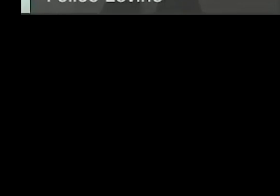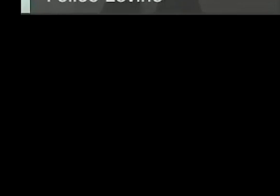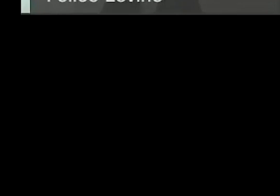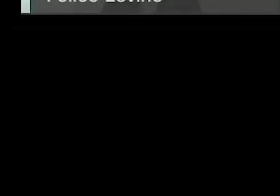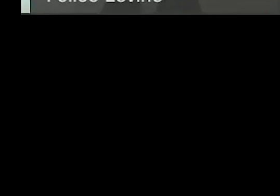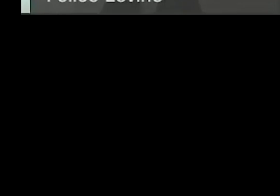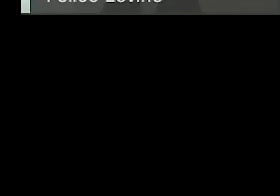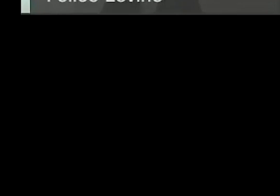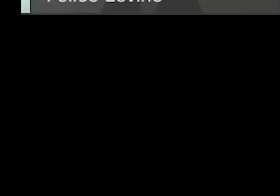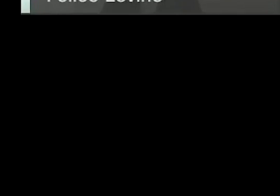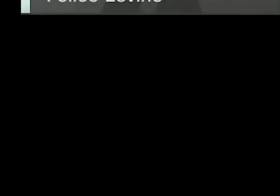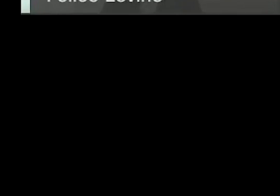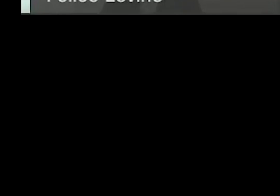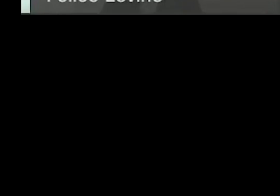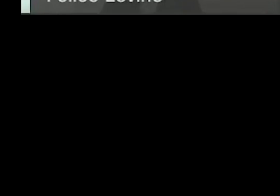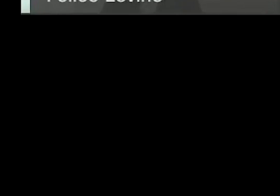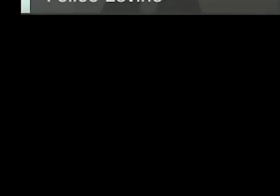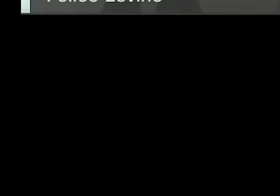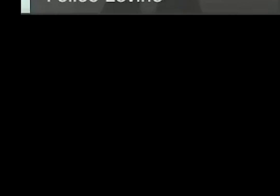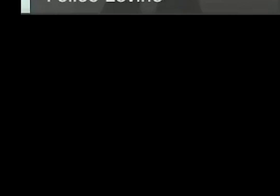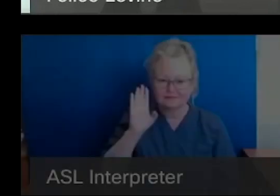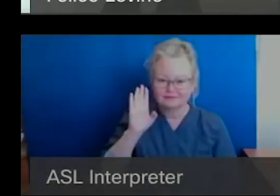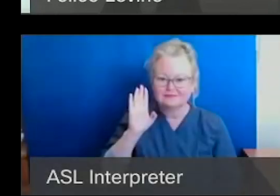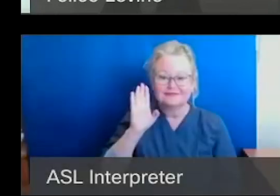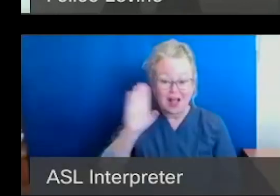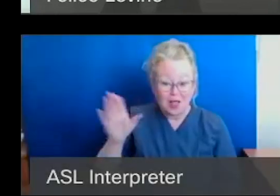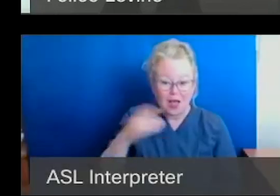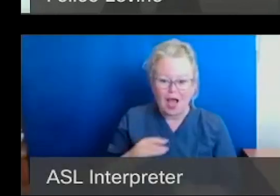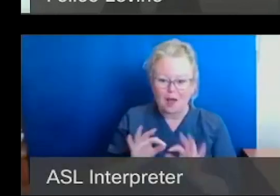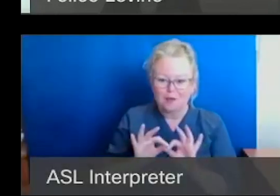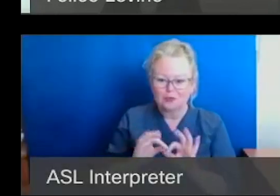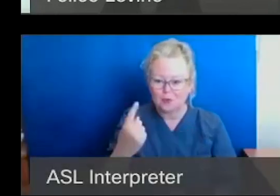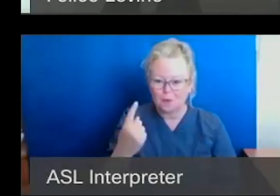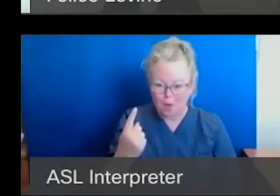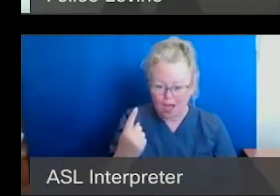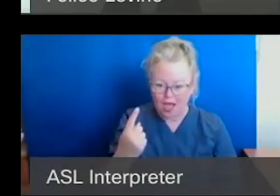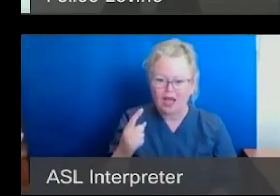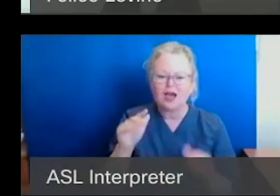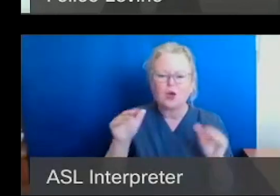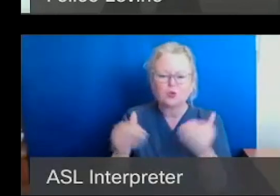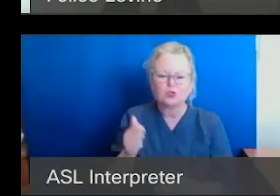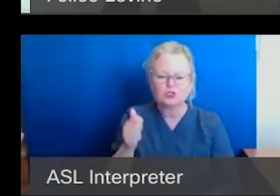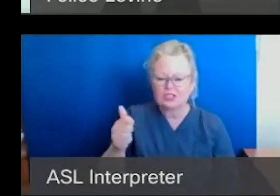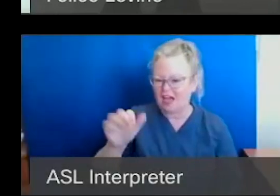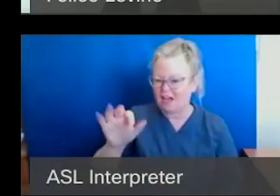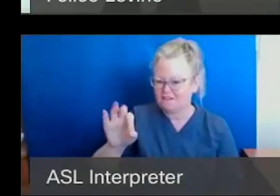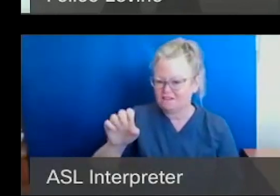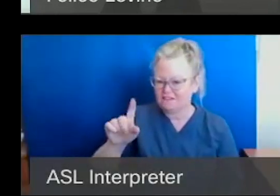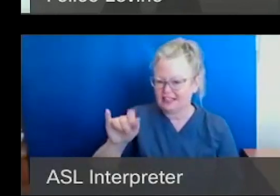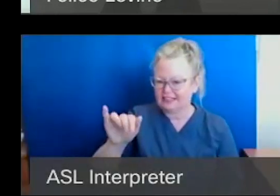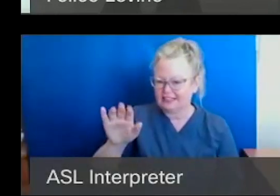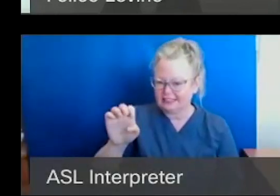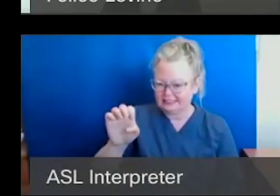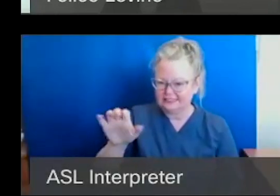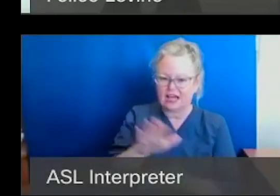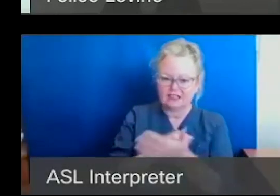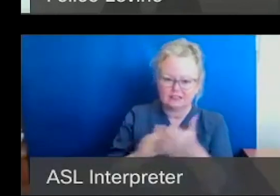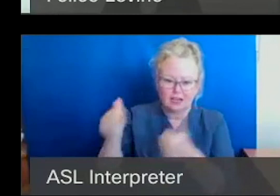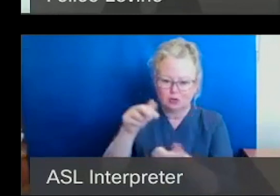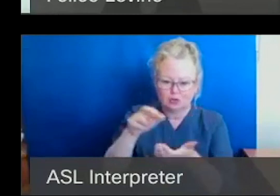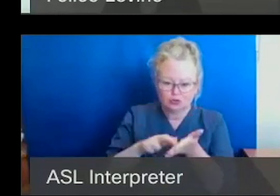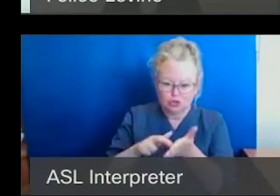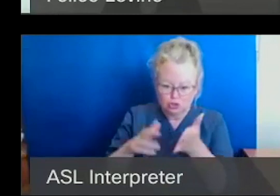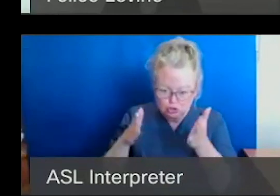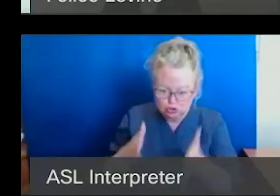across the United States and around the world. And we hope this is of use to you, whether you've been a long-term user of the